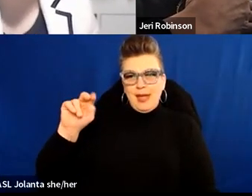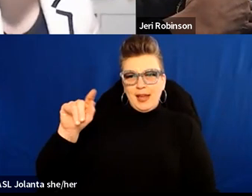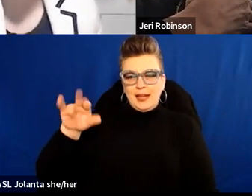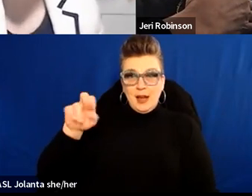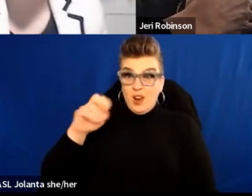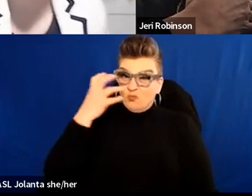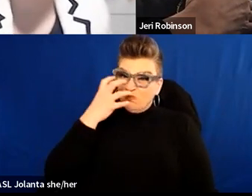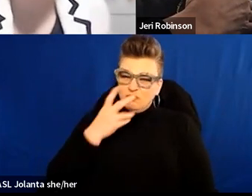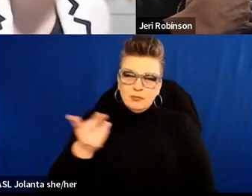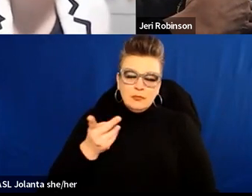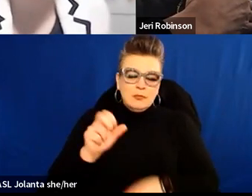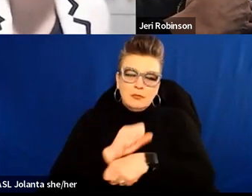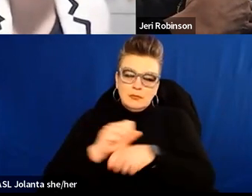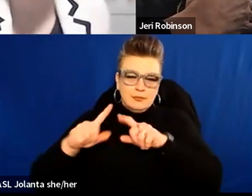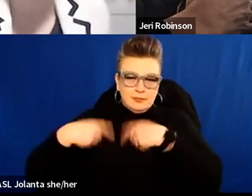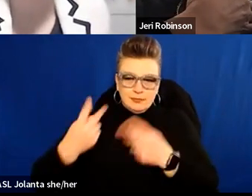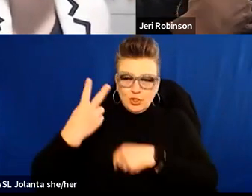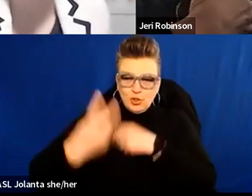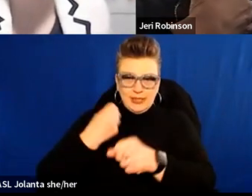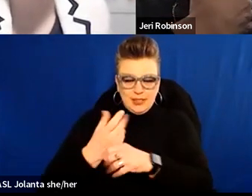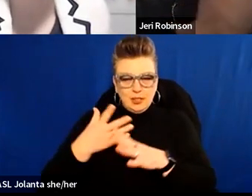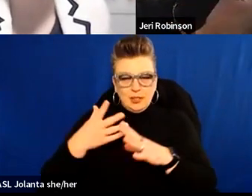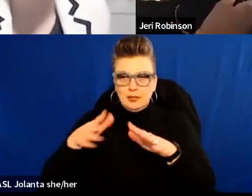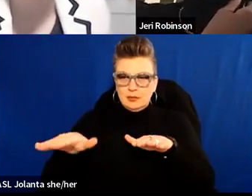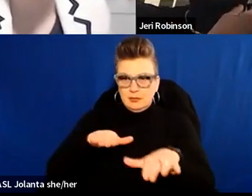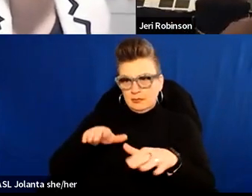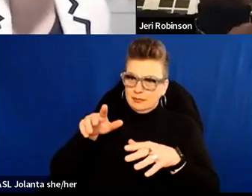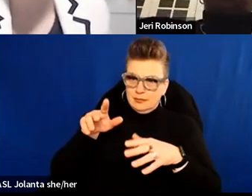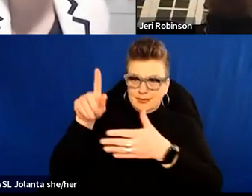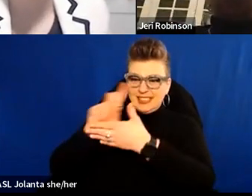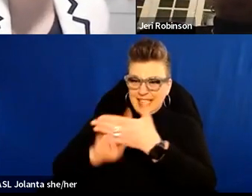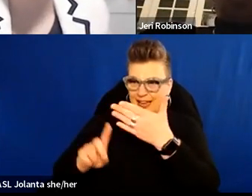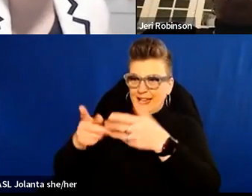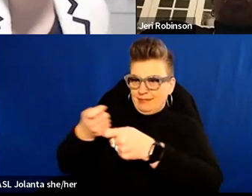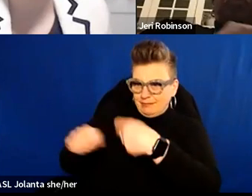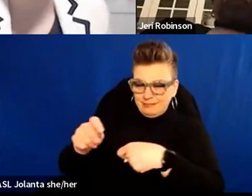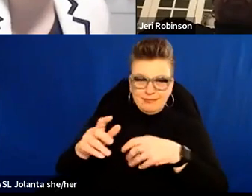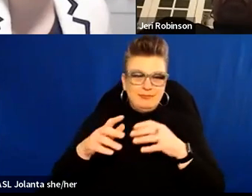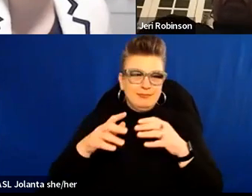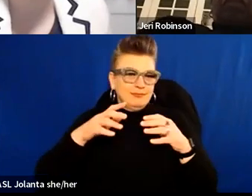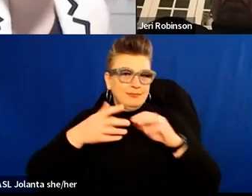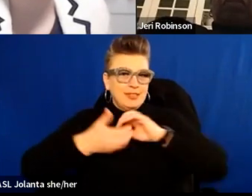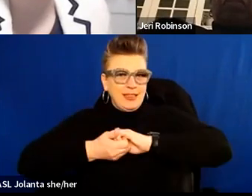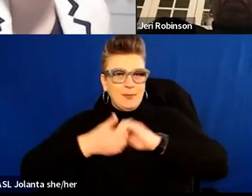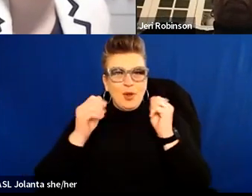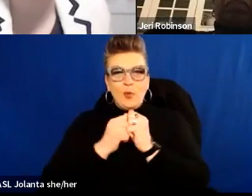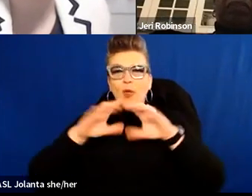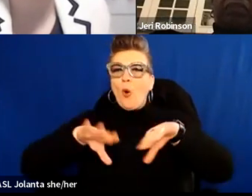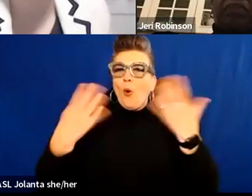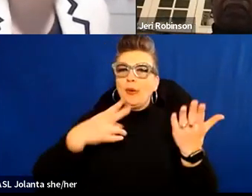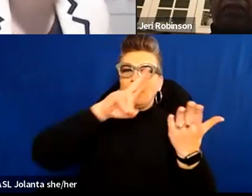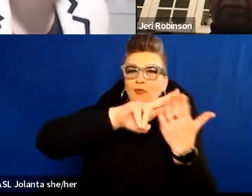years on the high school redesign and worked in collaboration with some of our open enrollment